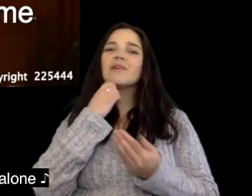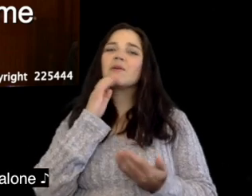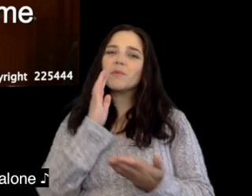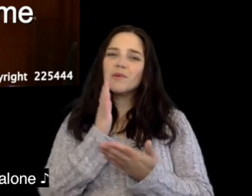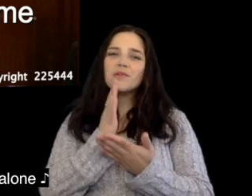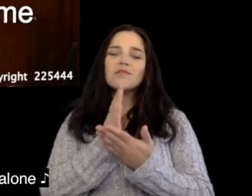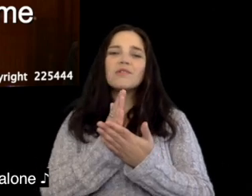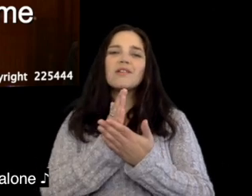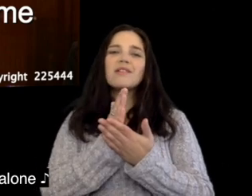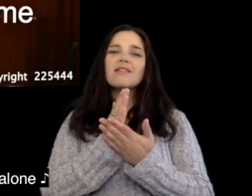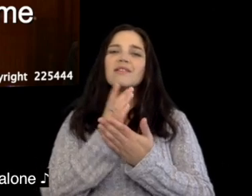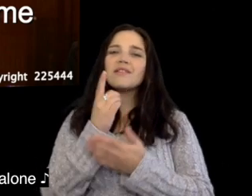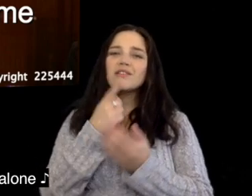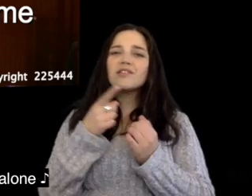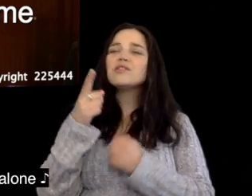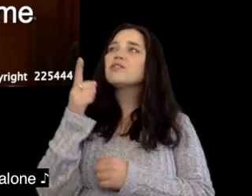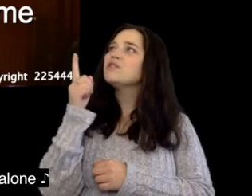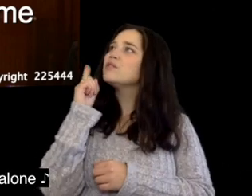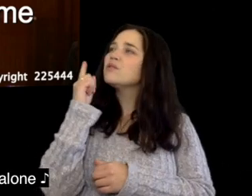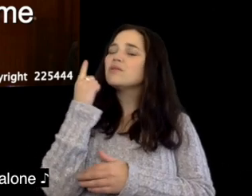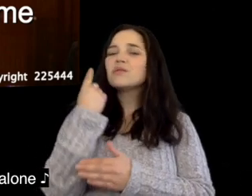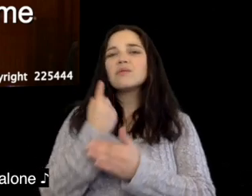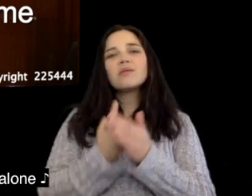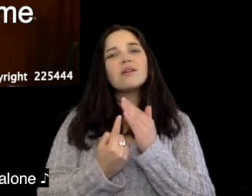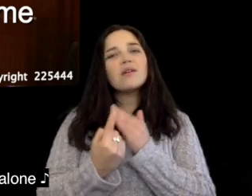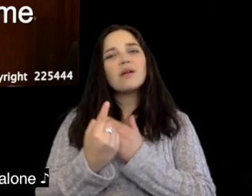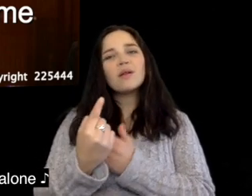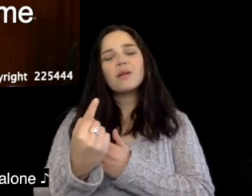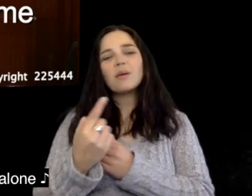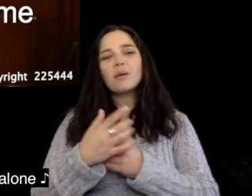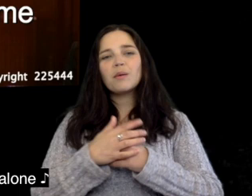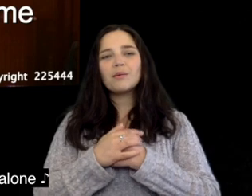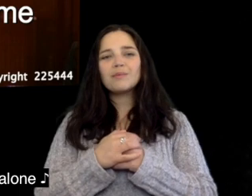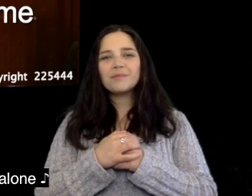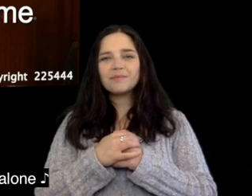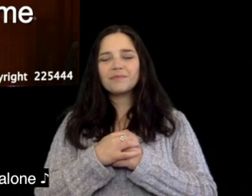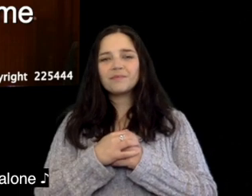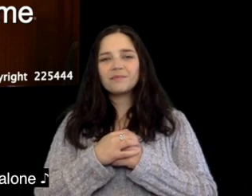alone. And I will trust in you